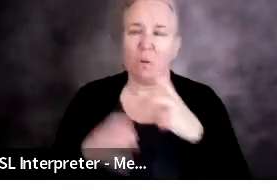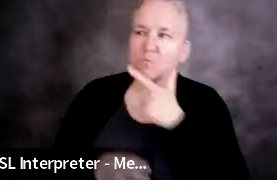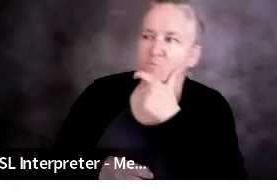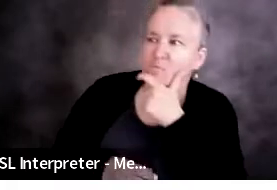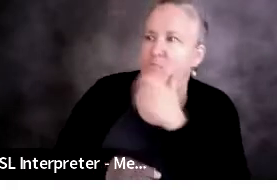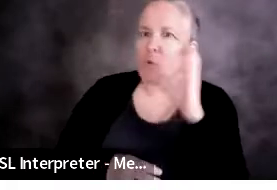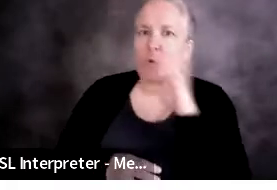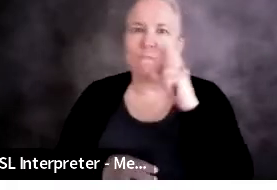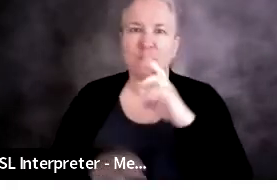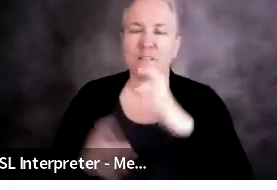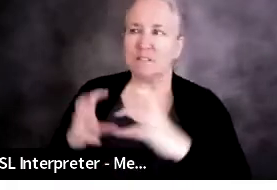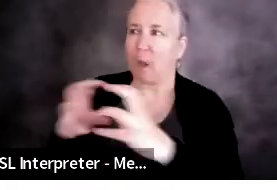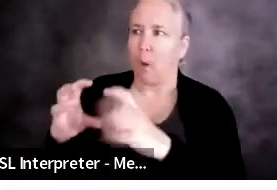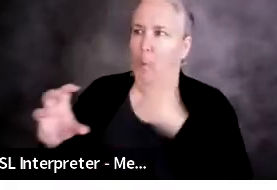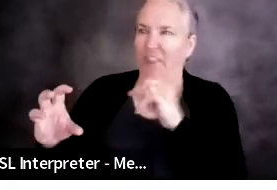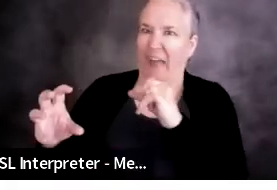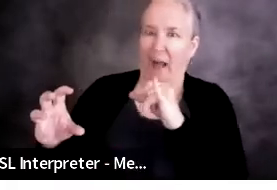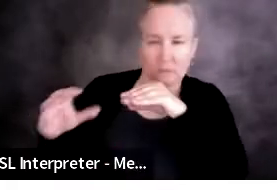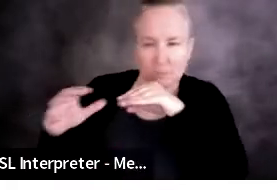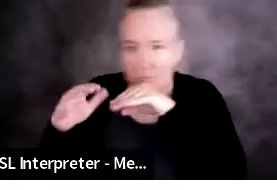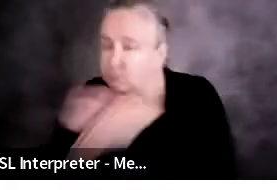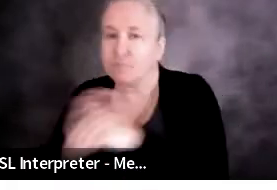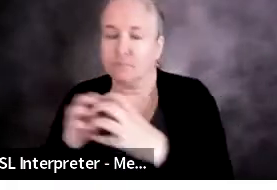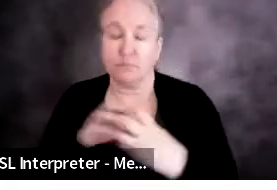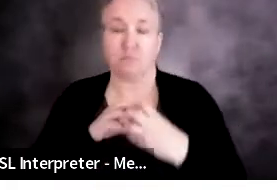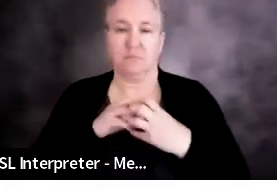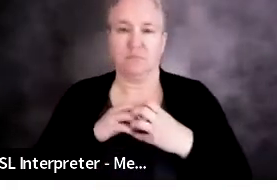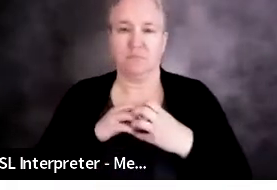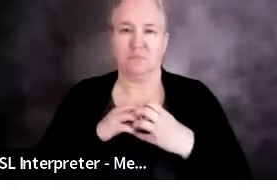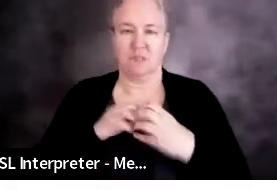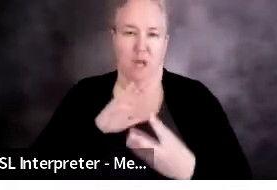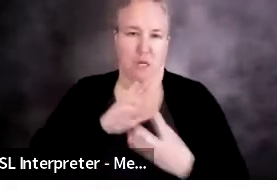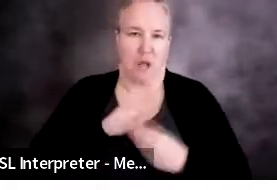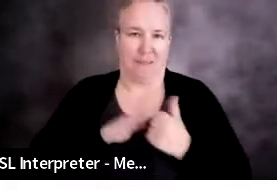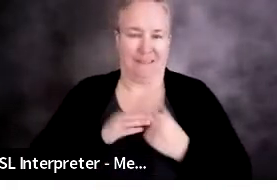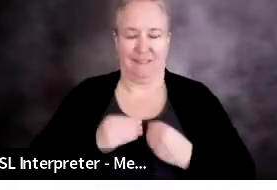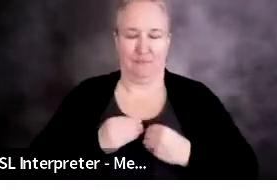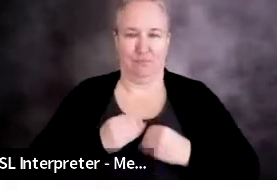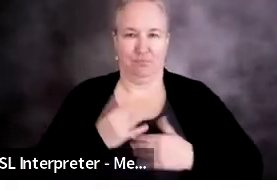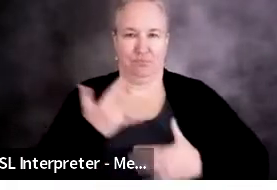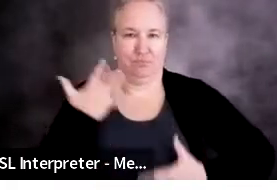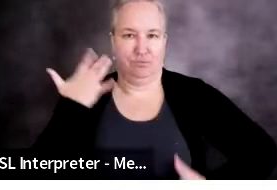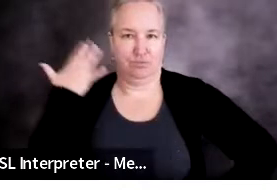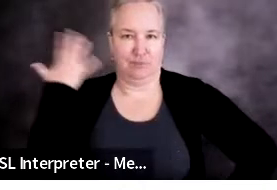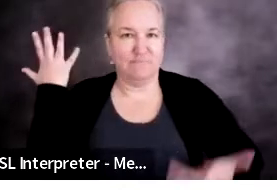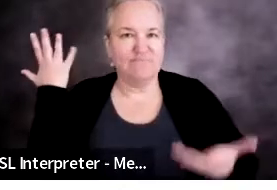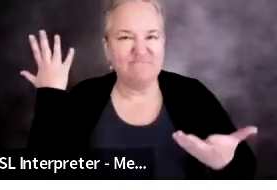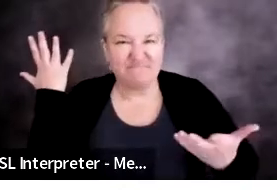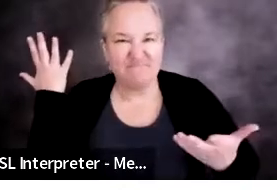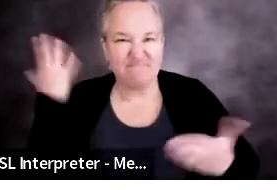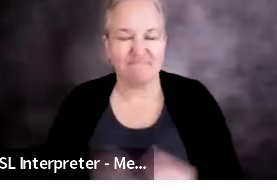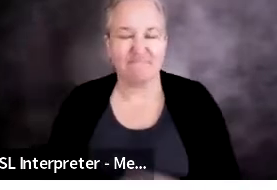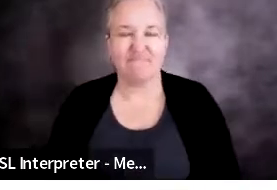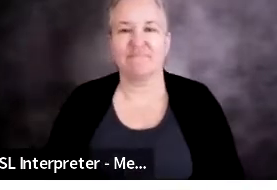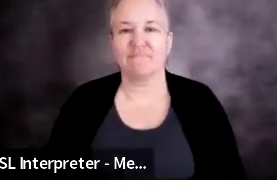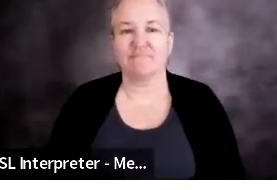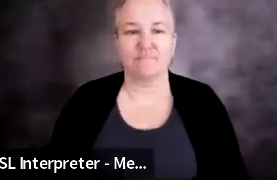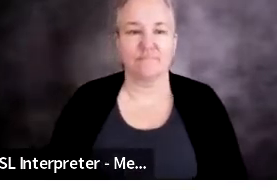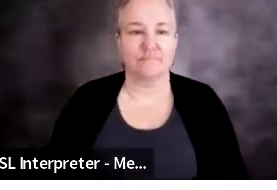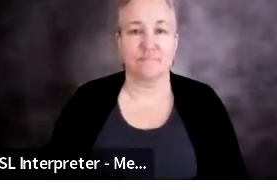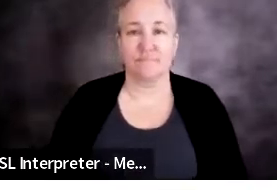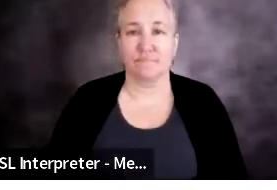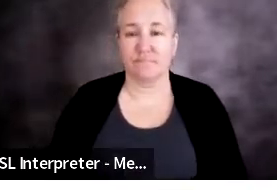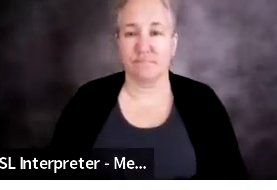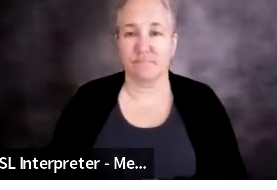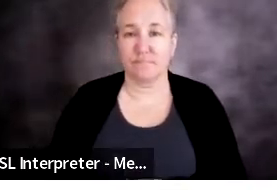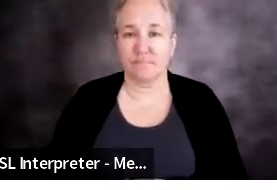body, it starts to reproduce and spreads. The more a